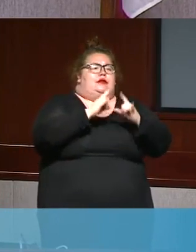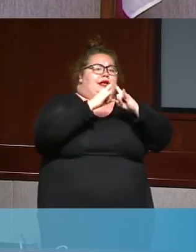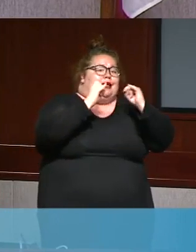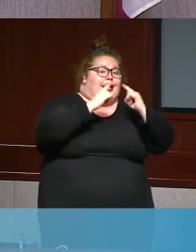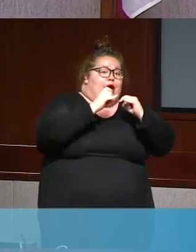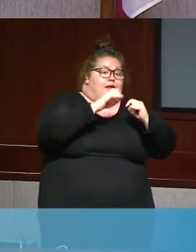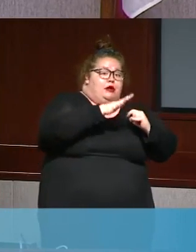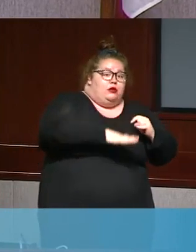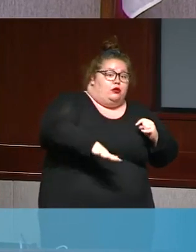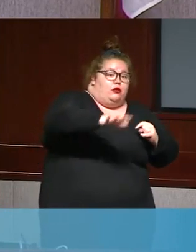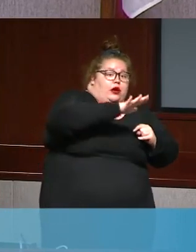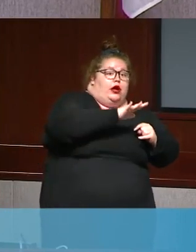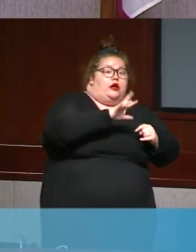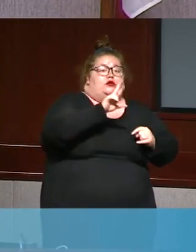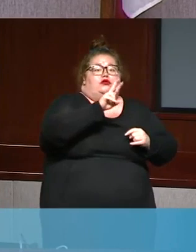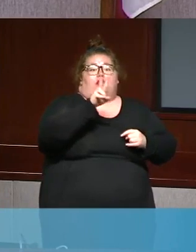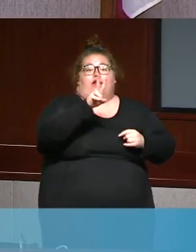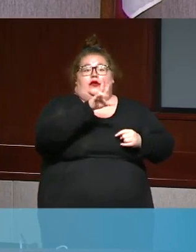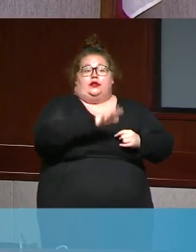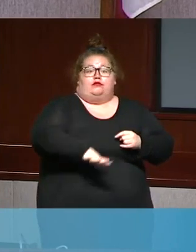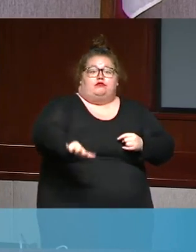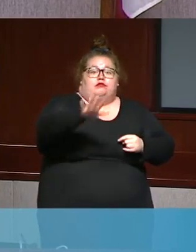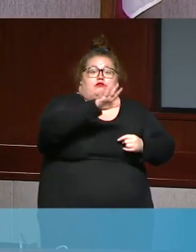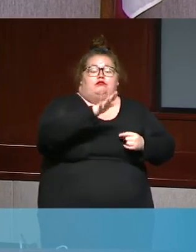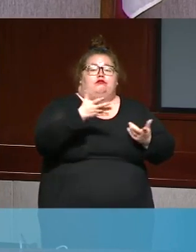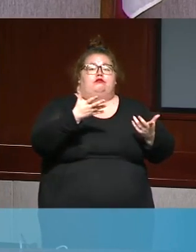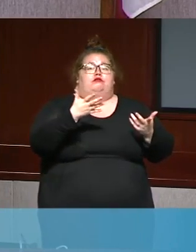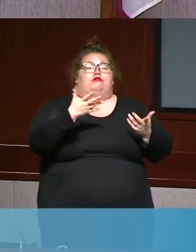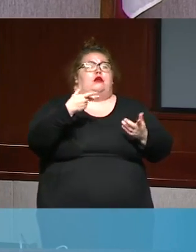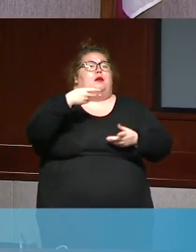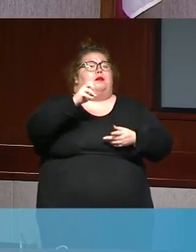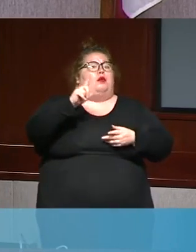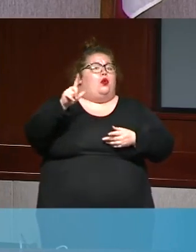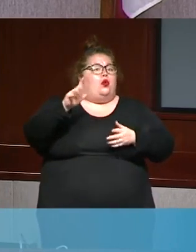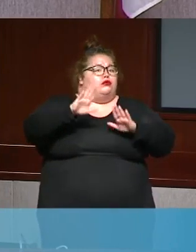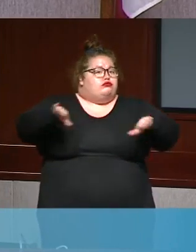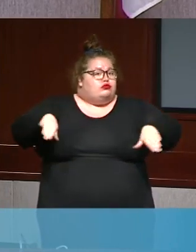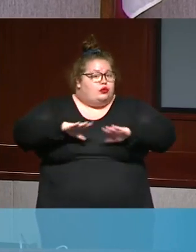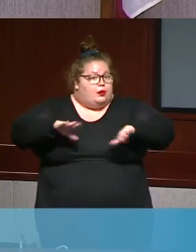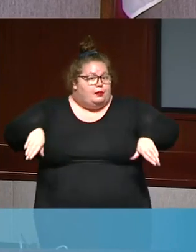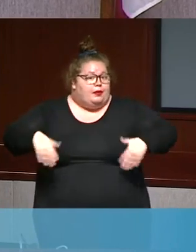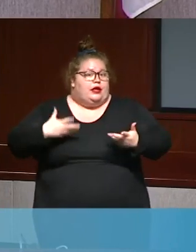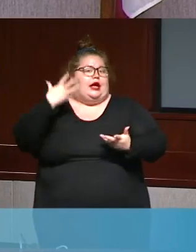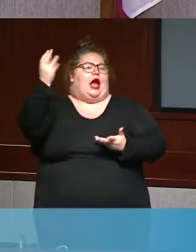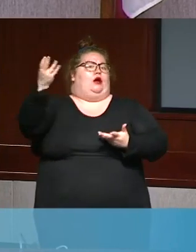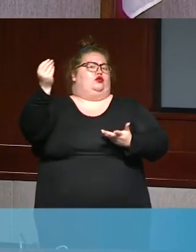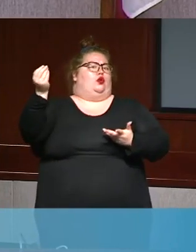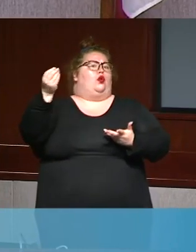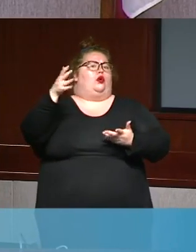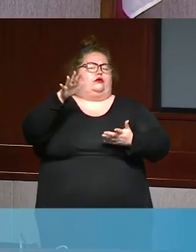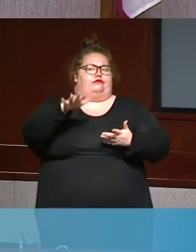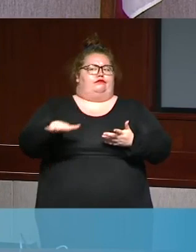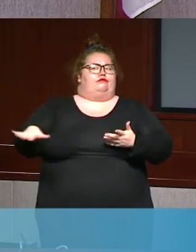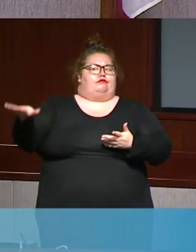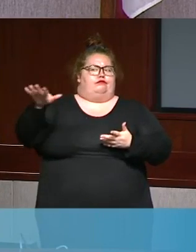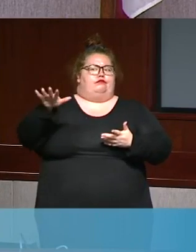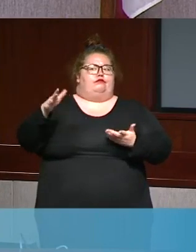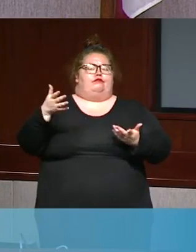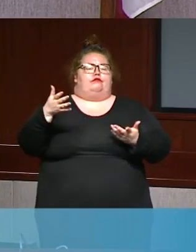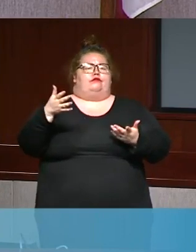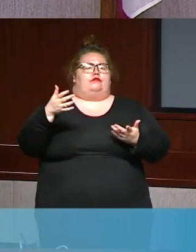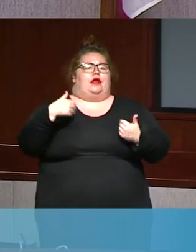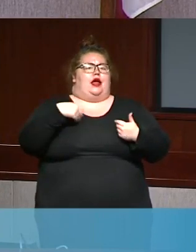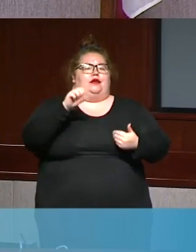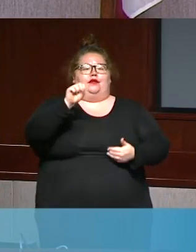parks, outdoor recreation, things like pools, other outdoor recreation, card rooms, satellite